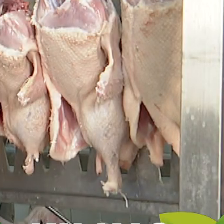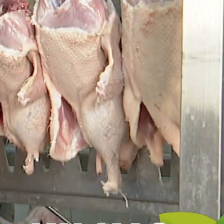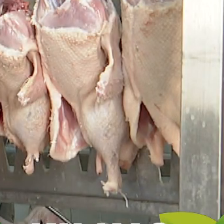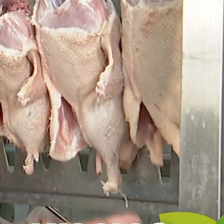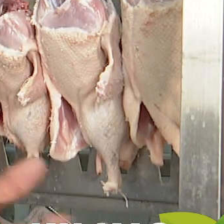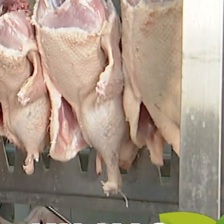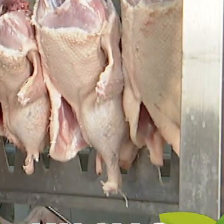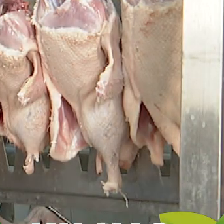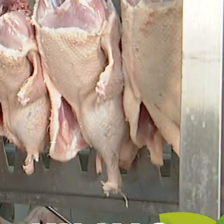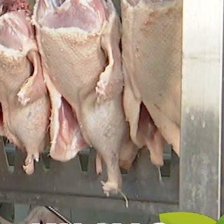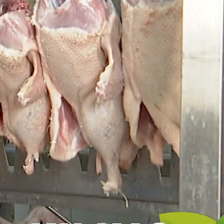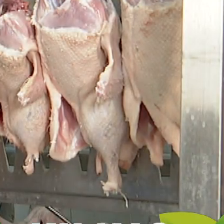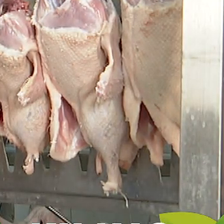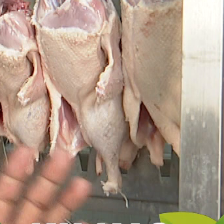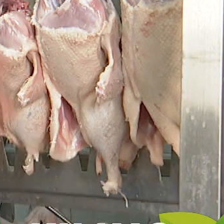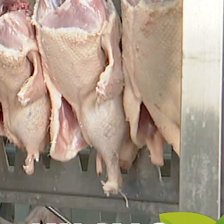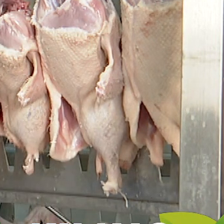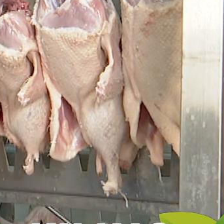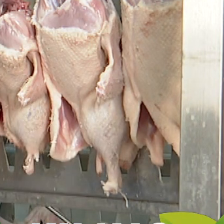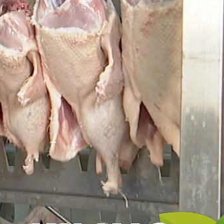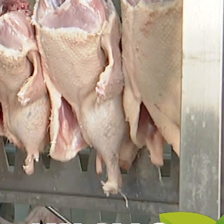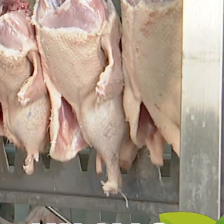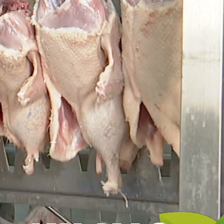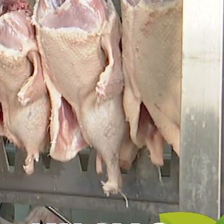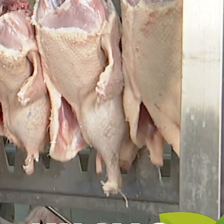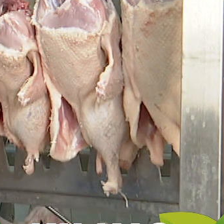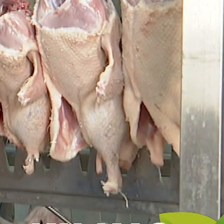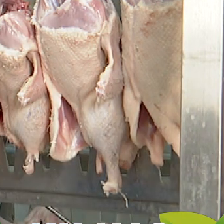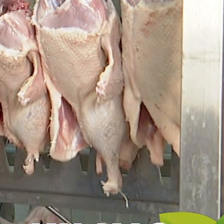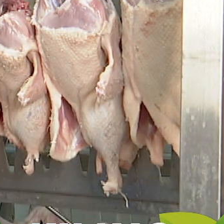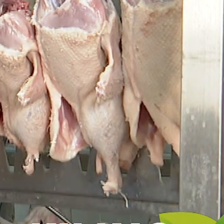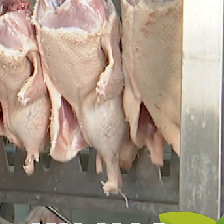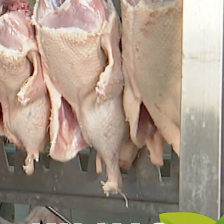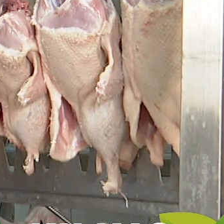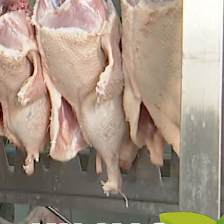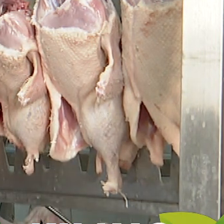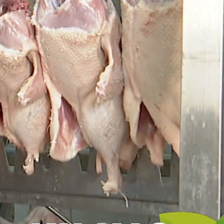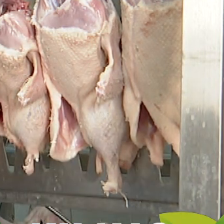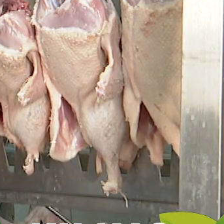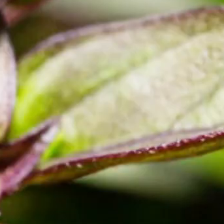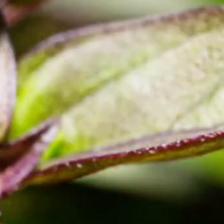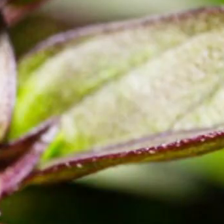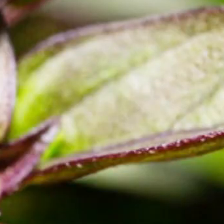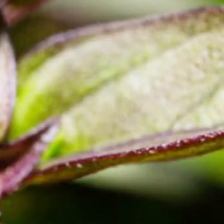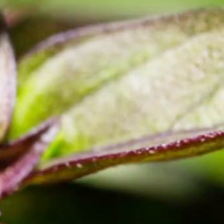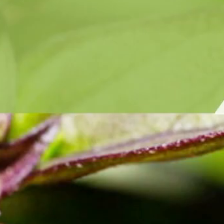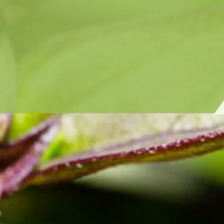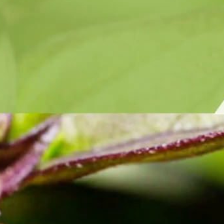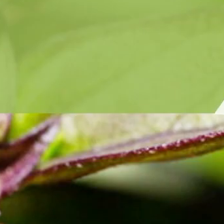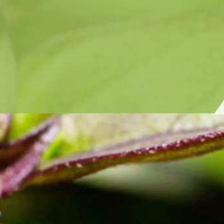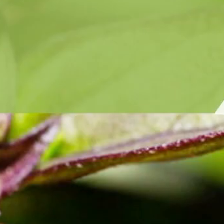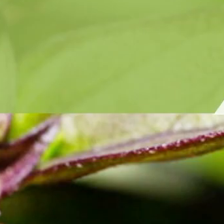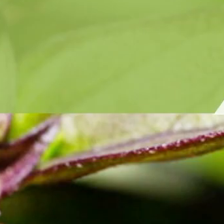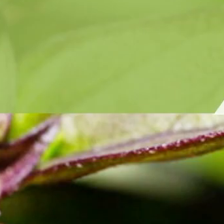say that something is hard, you want to leave it, but it's possible. You just continue and everything is going to be easier.